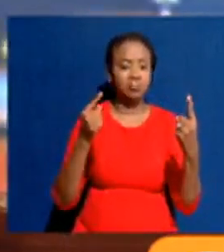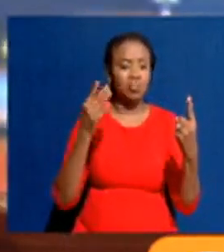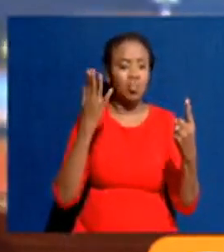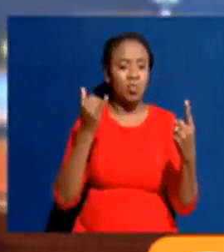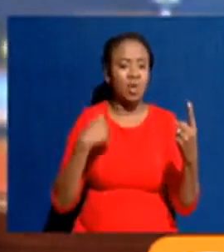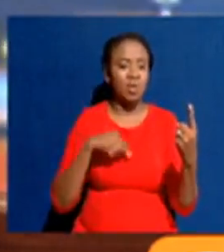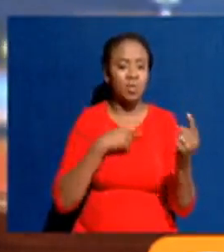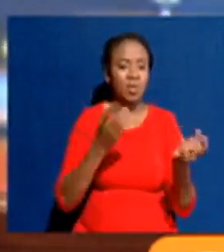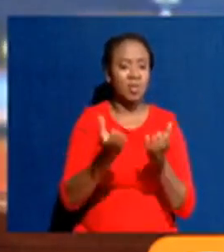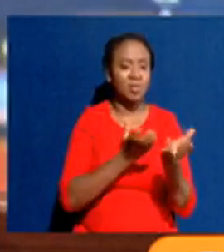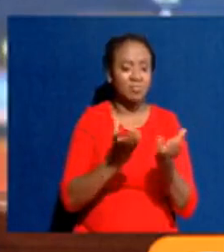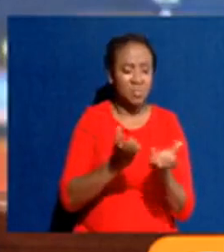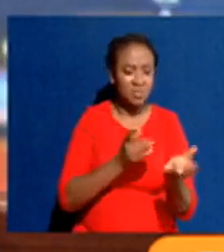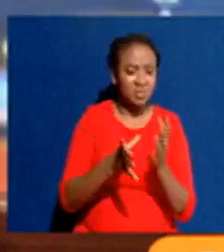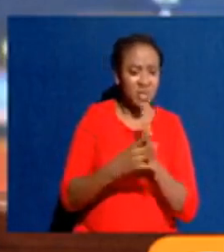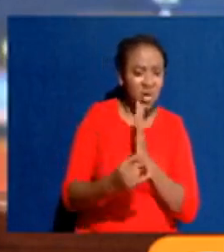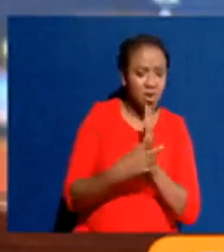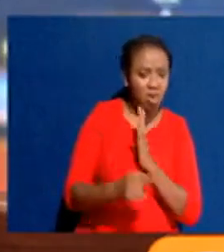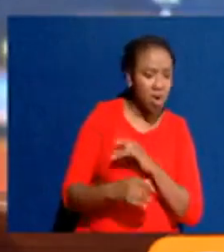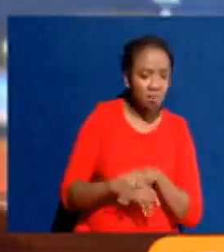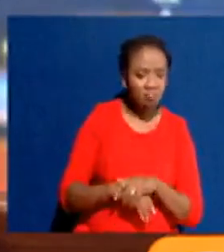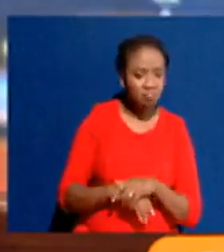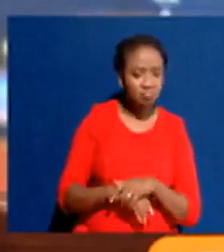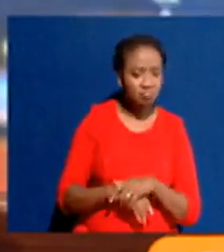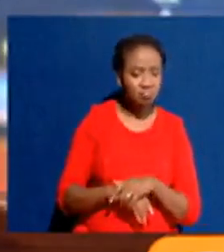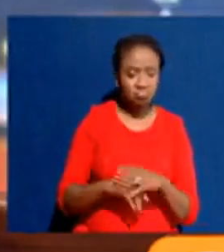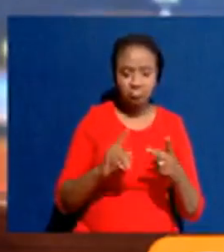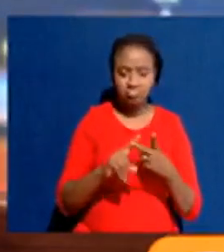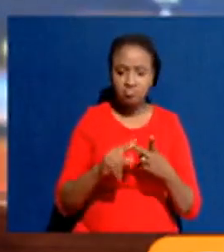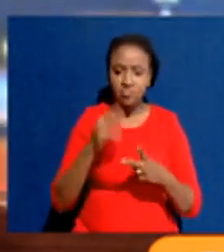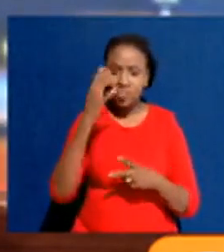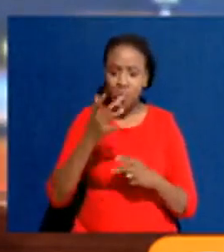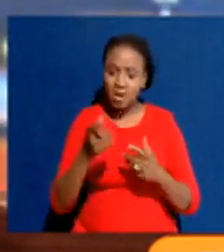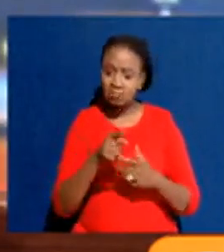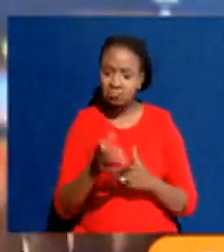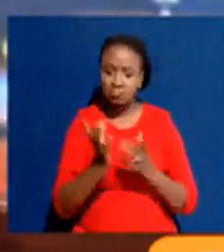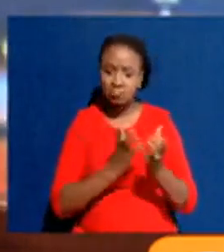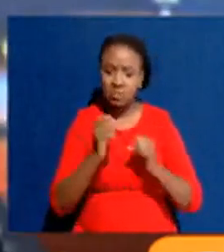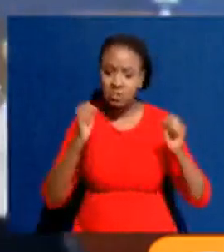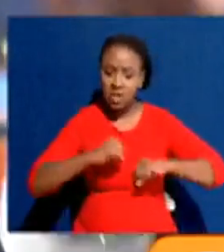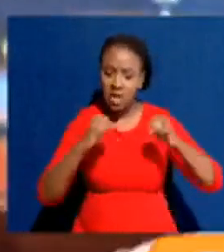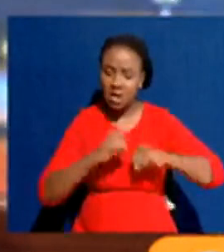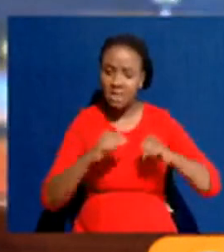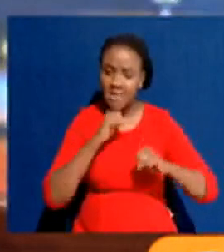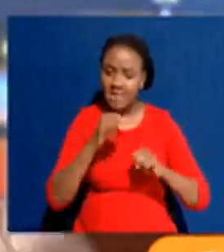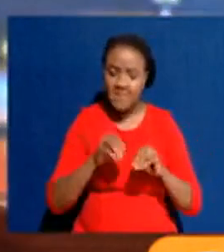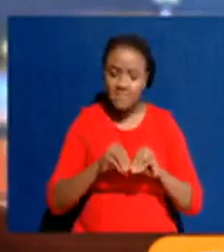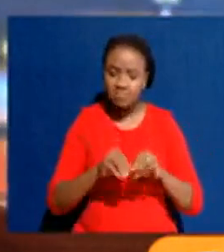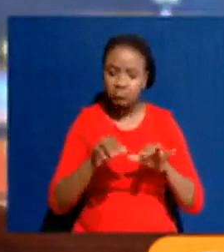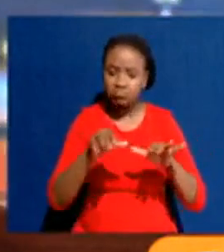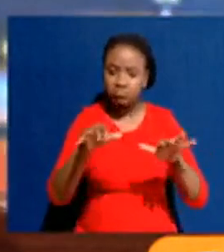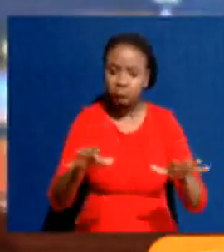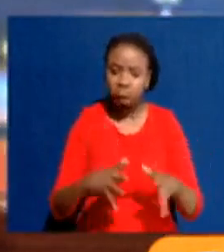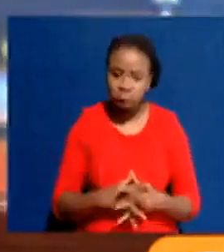the dollar? Why is the trade agreements not skewed, towards the